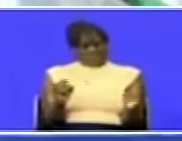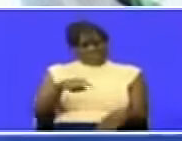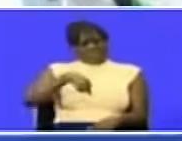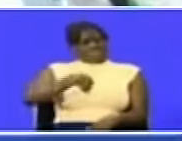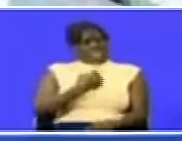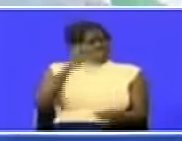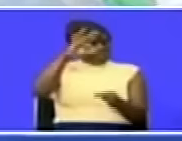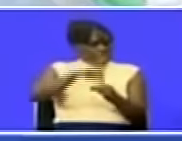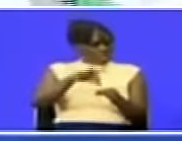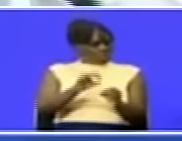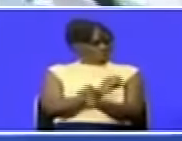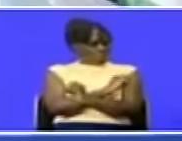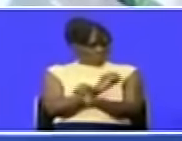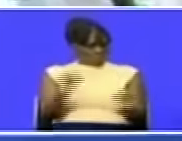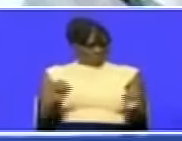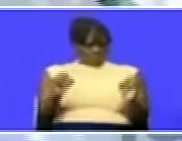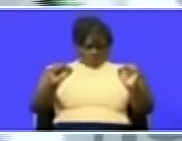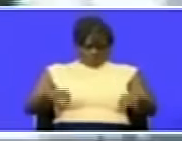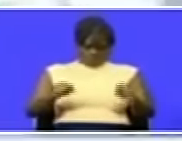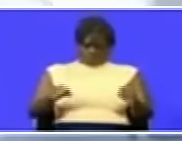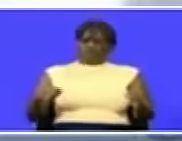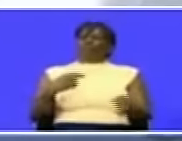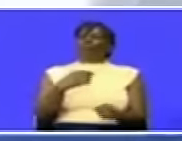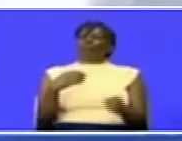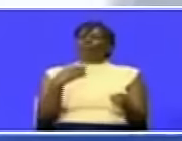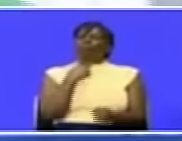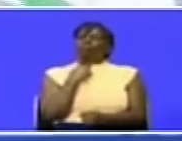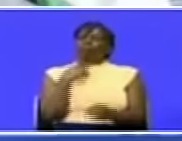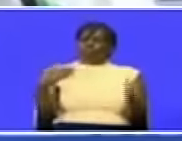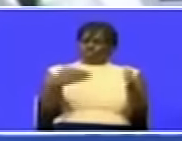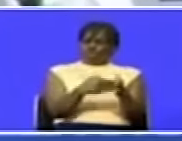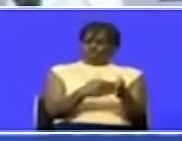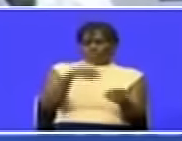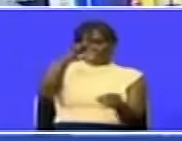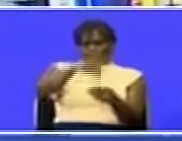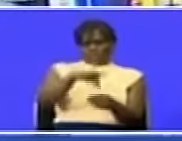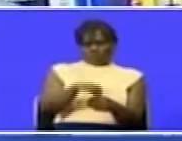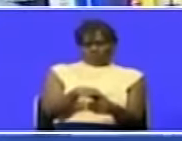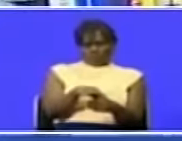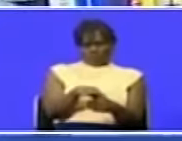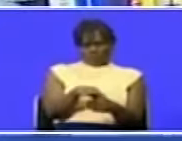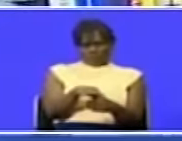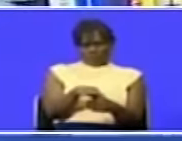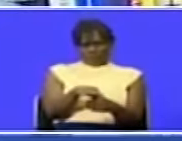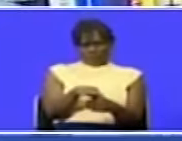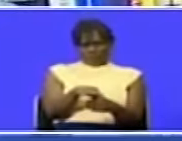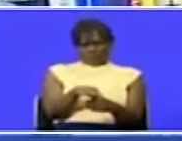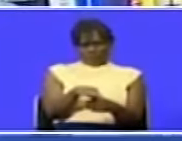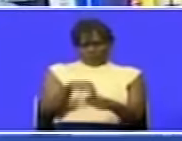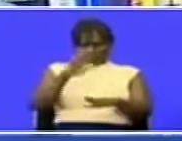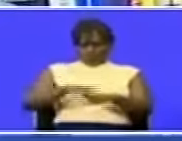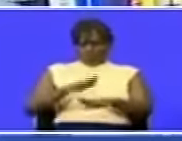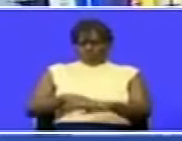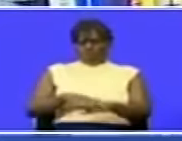hatutaenda kwa uchaguzi, and we are capable of stopping this country from going to election. Now what a good, a well-wisher would